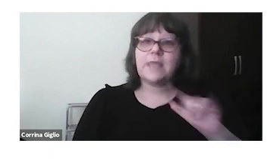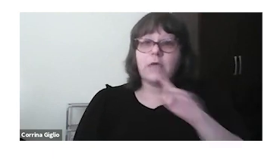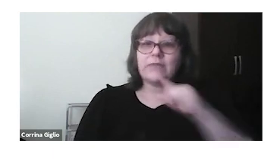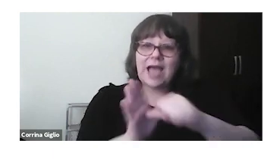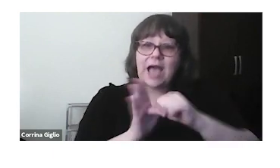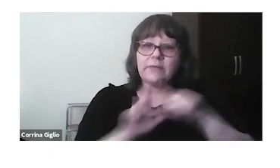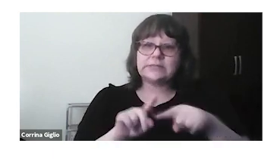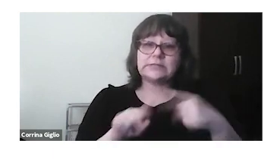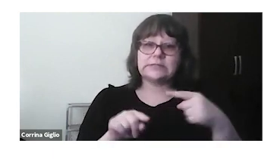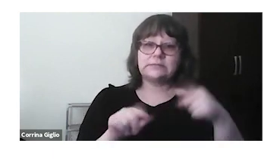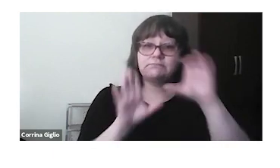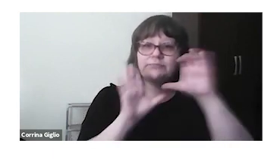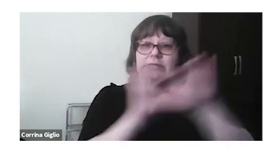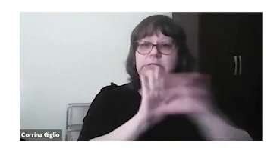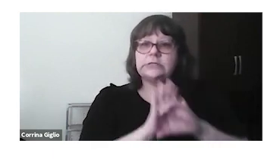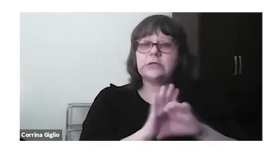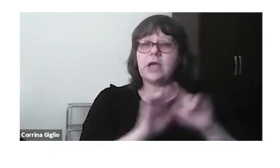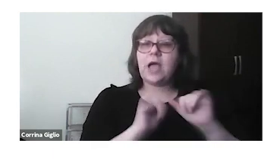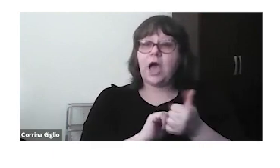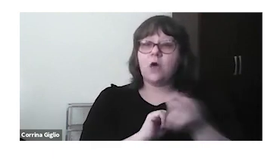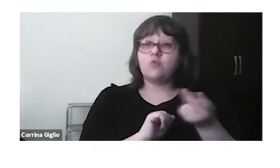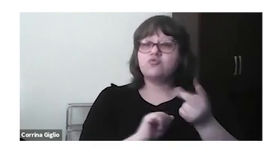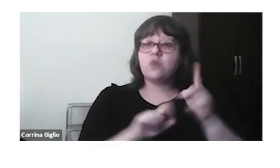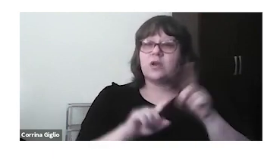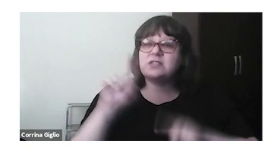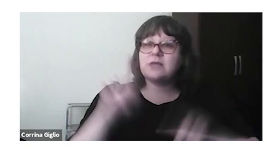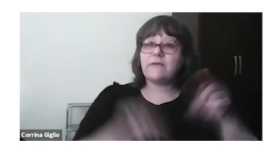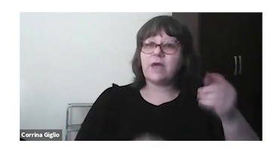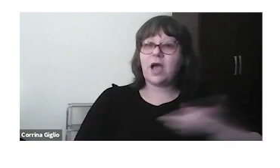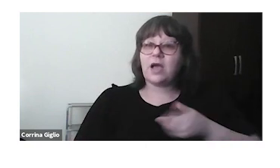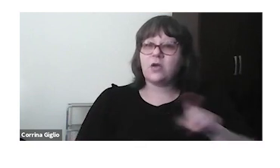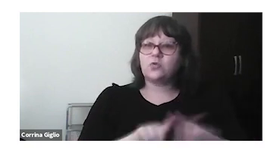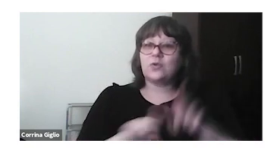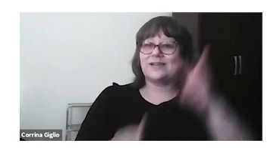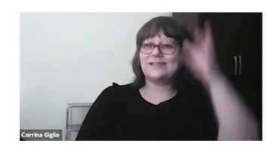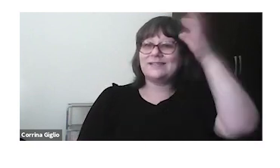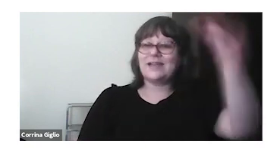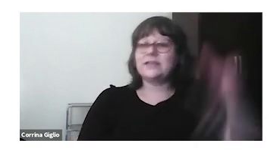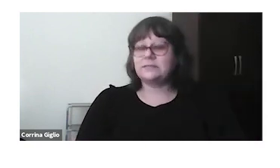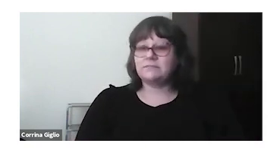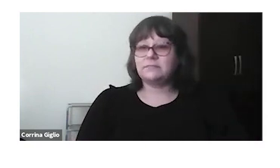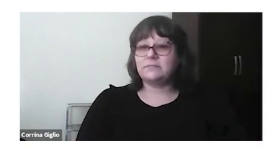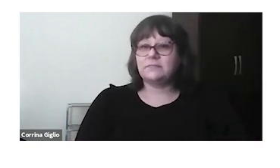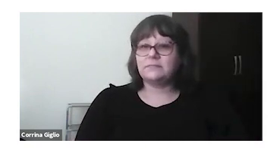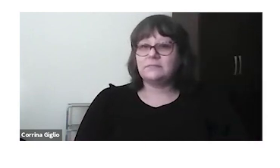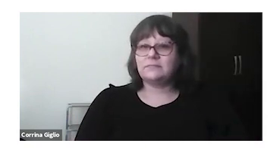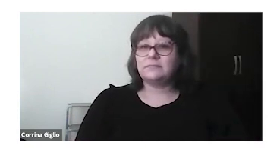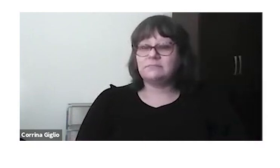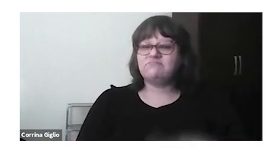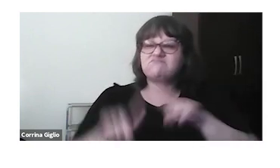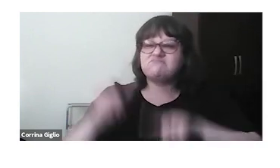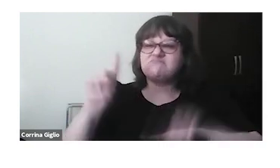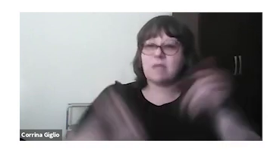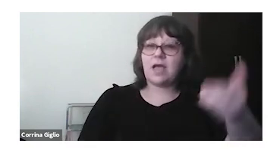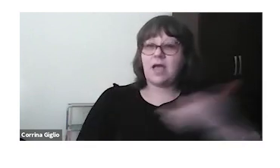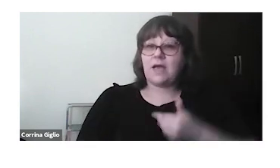in this slide, the ways in which diversity hires are like a diverse casting, or a diverse casting,